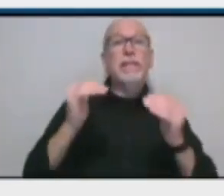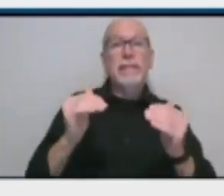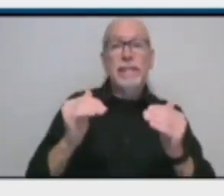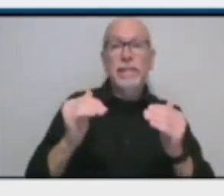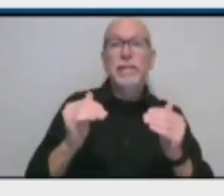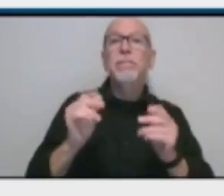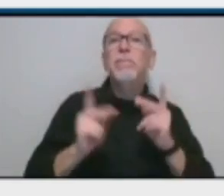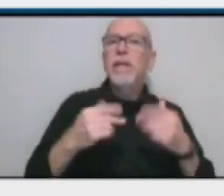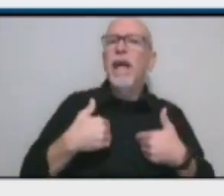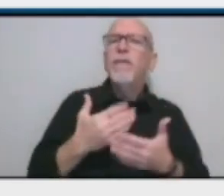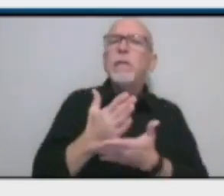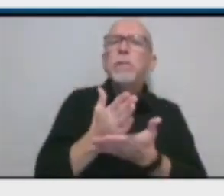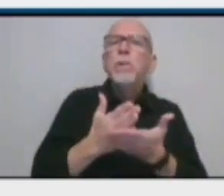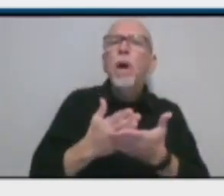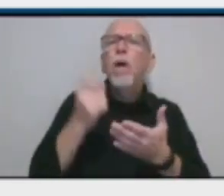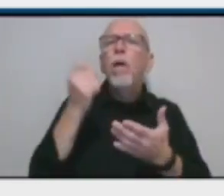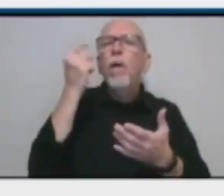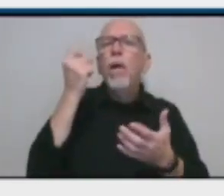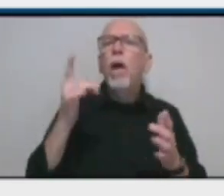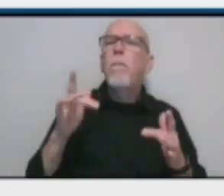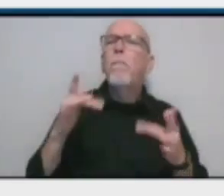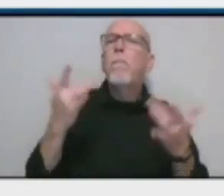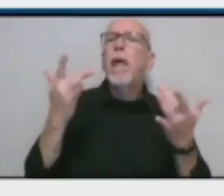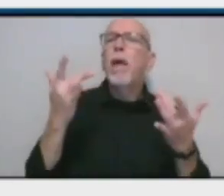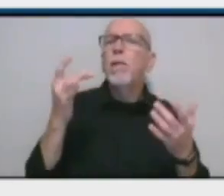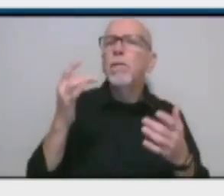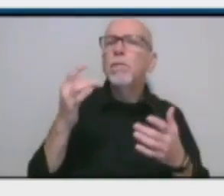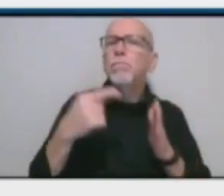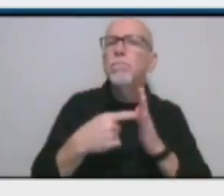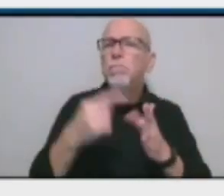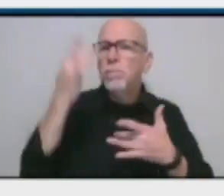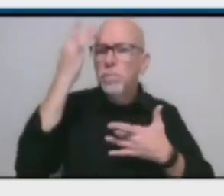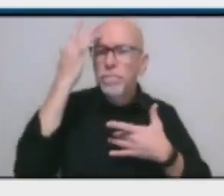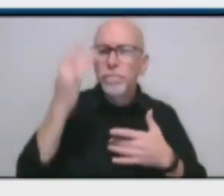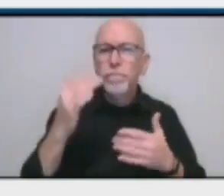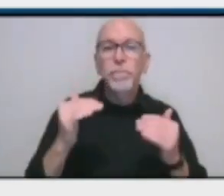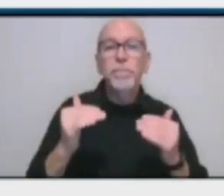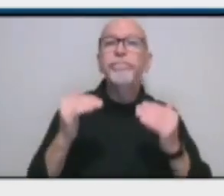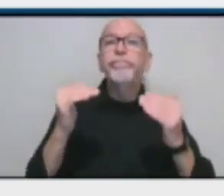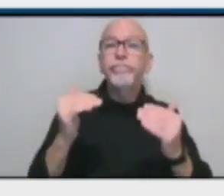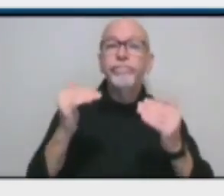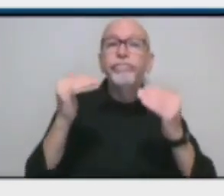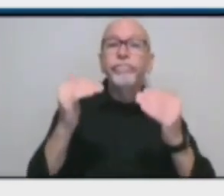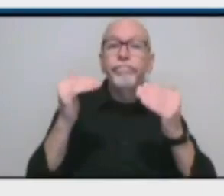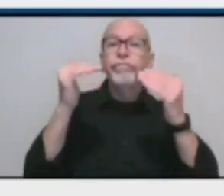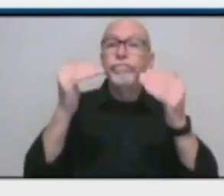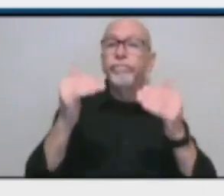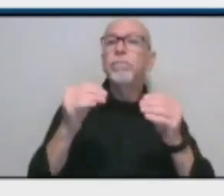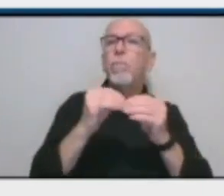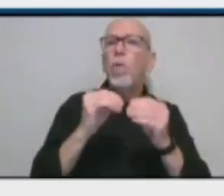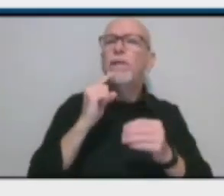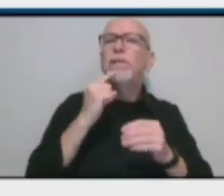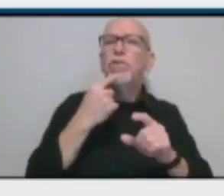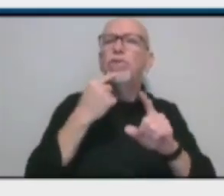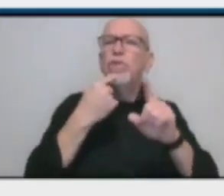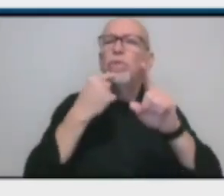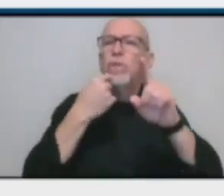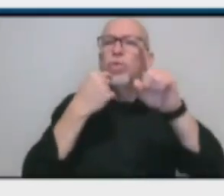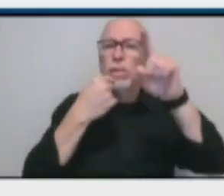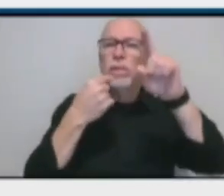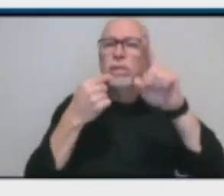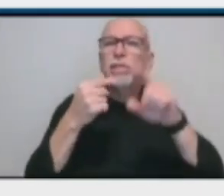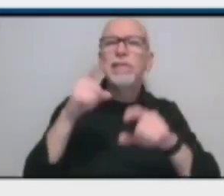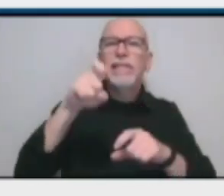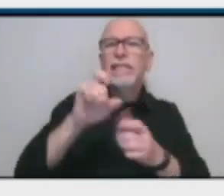some but very mild symptoms. As you move up the pyramid, you find infected people with more serious symptoms who seek medical